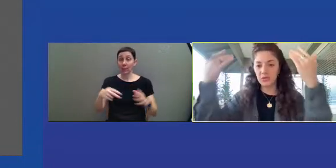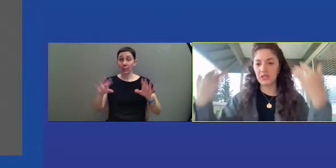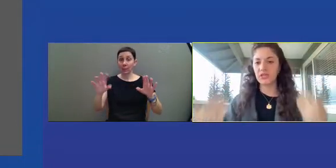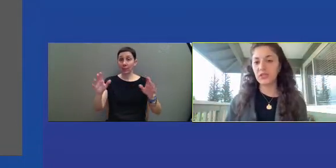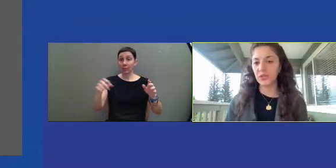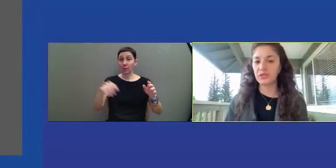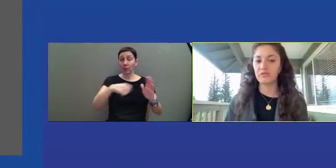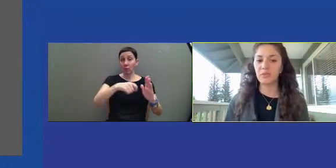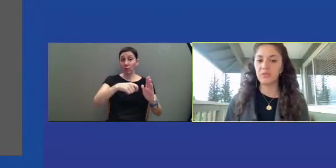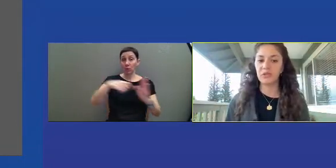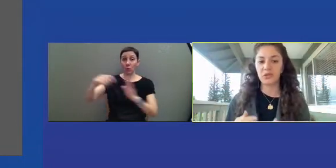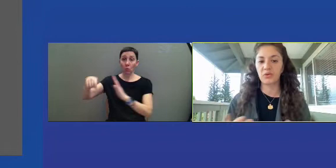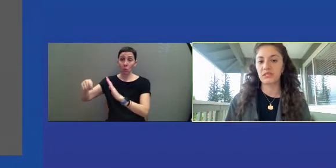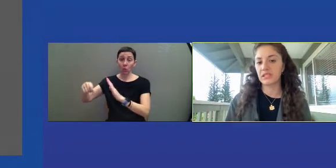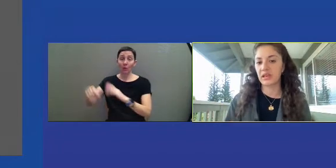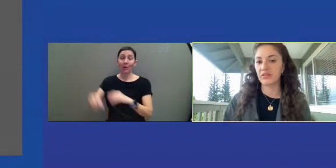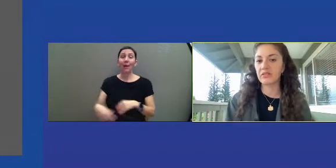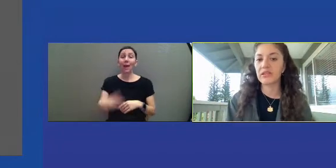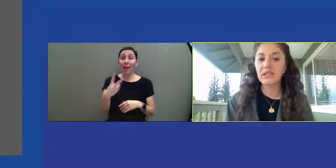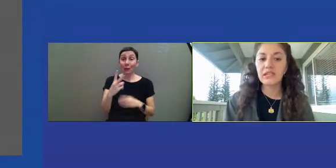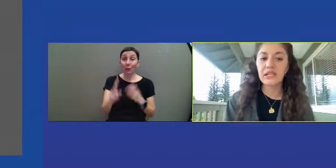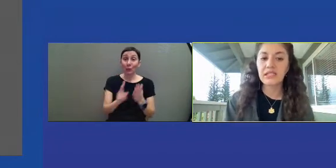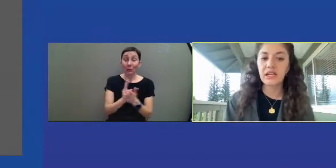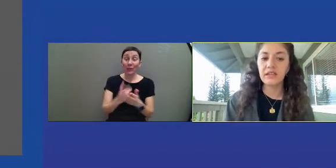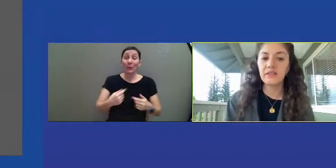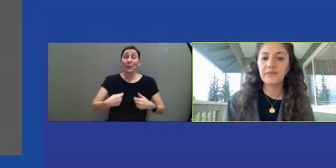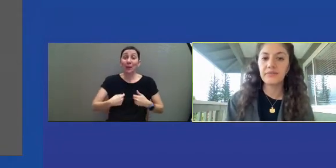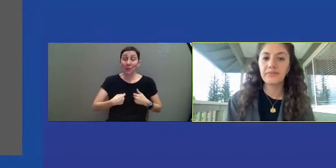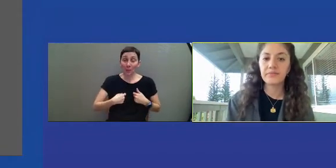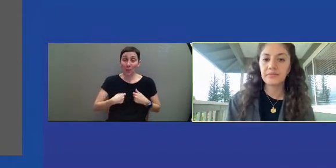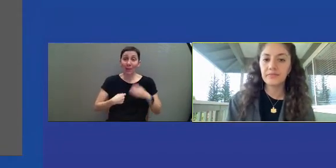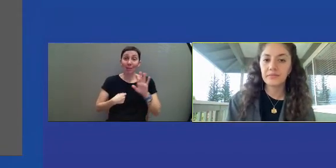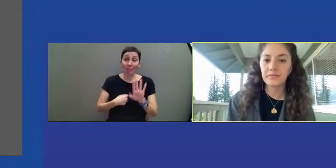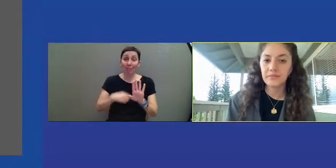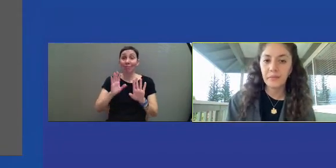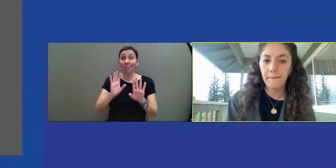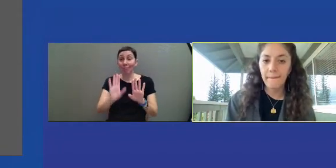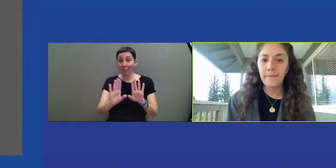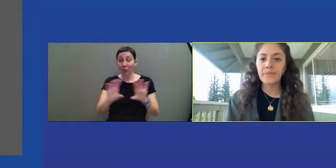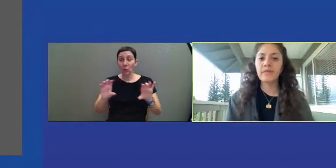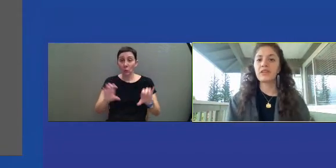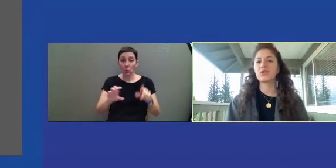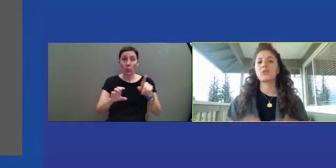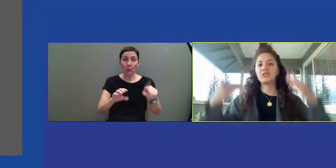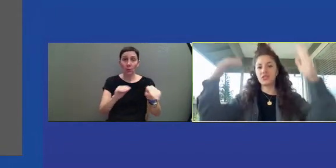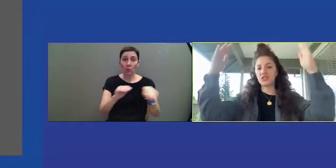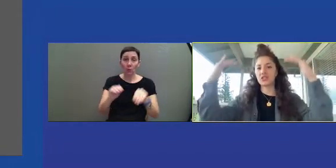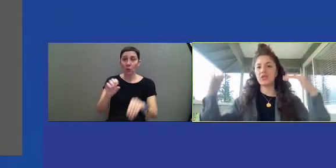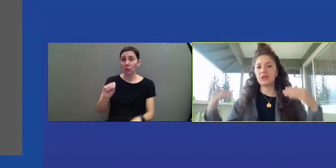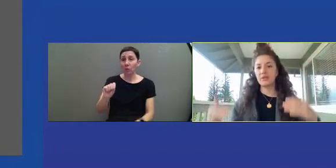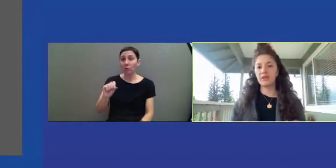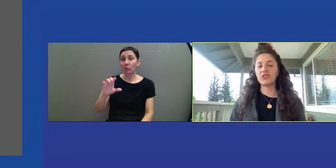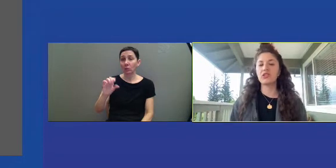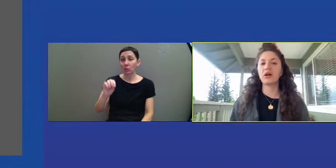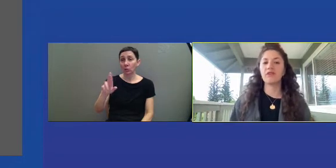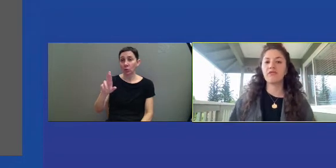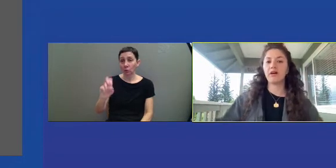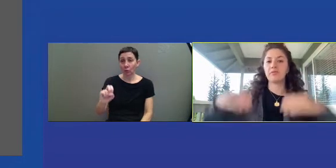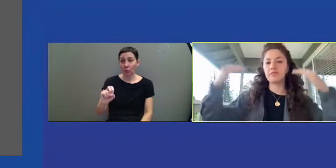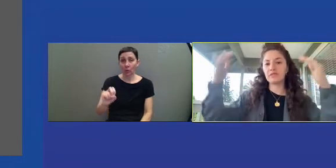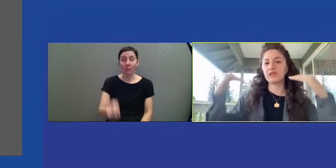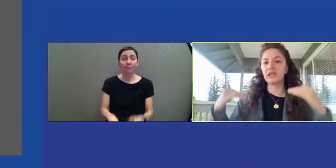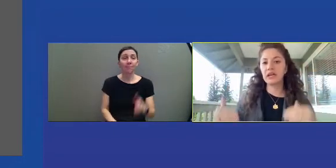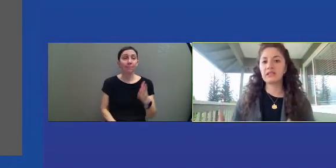of me doing these 2 different movement scores together. Next slide. And so this is just another image